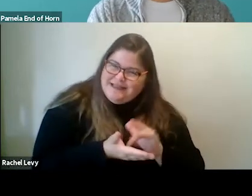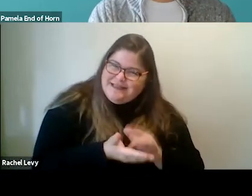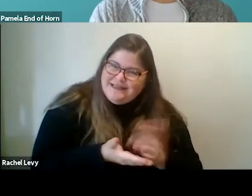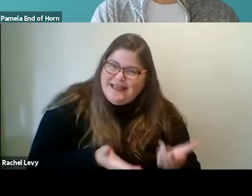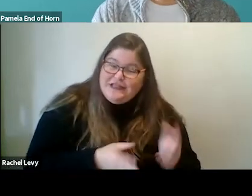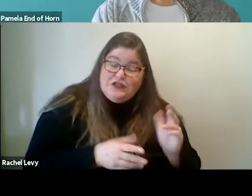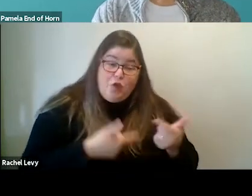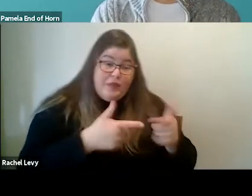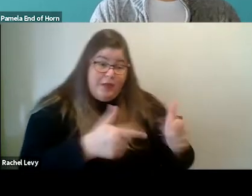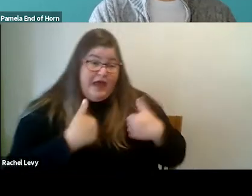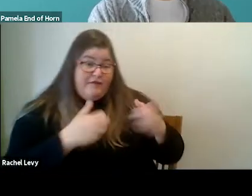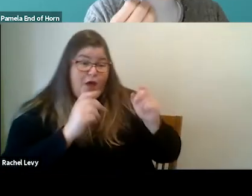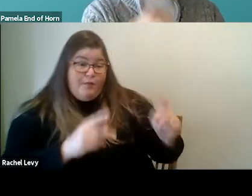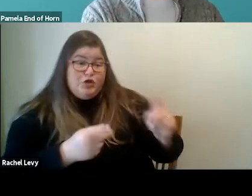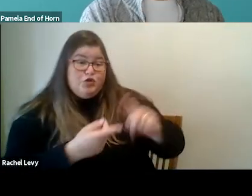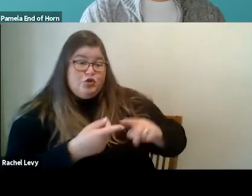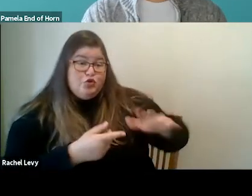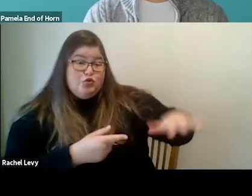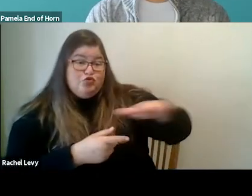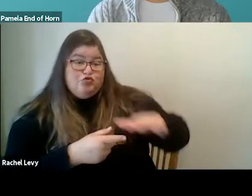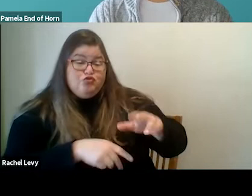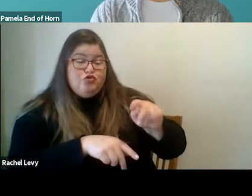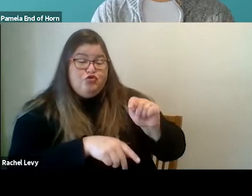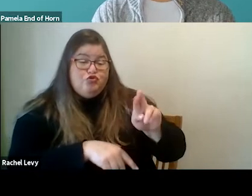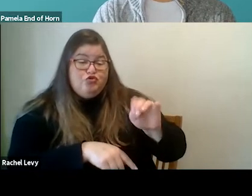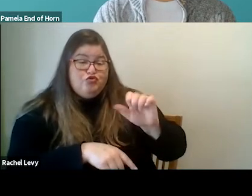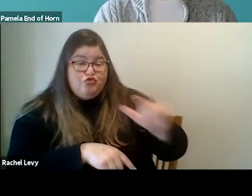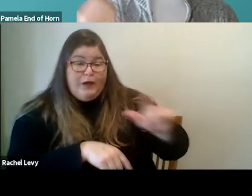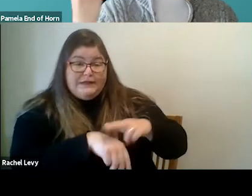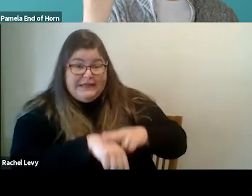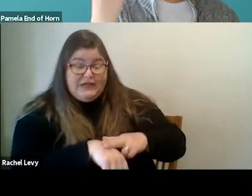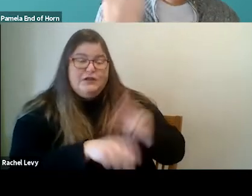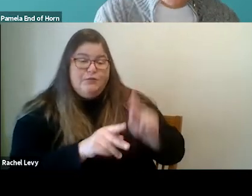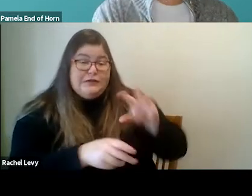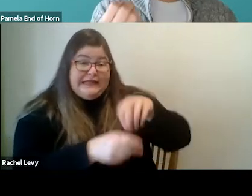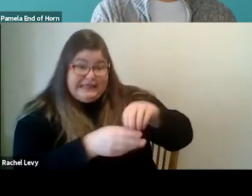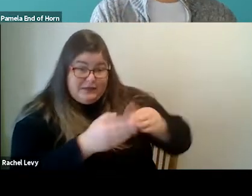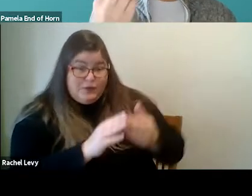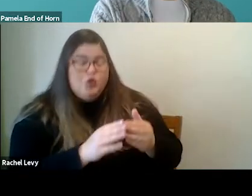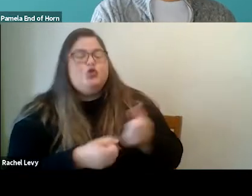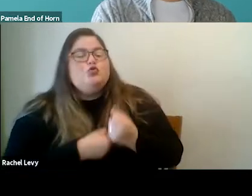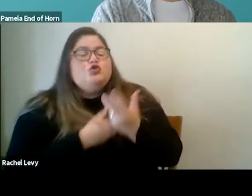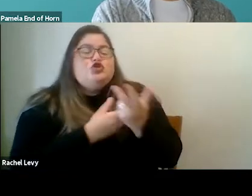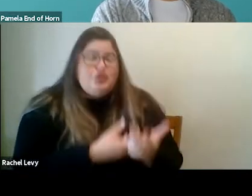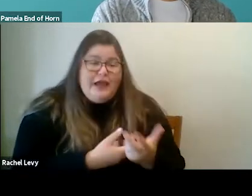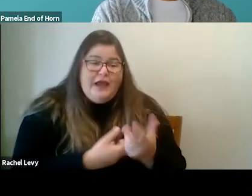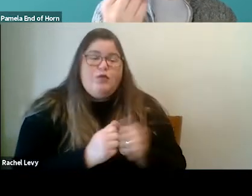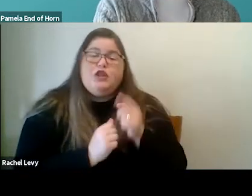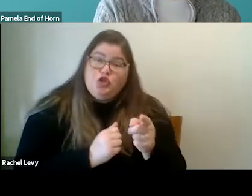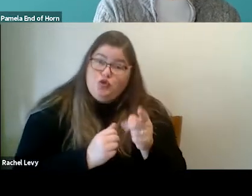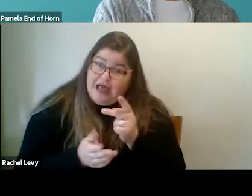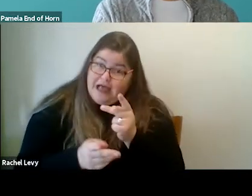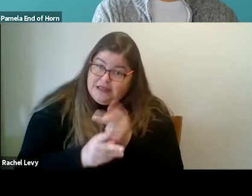opportunity to the tribal nation, to the person within that tribal community and tribal nation to share with you as a